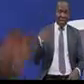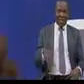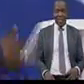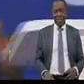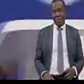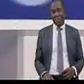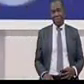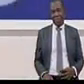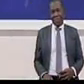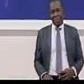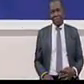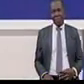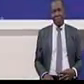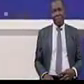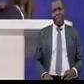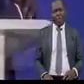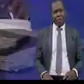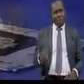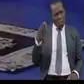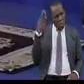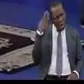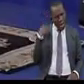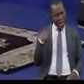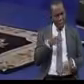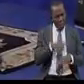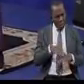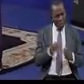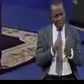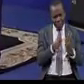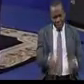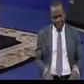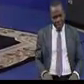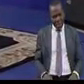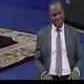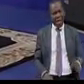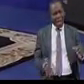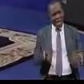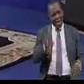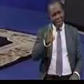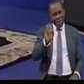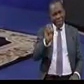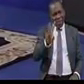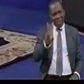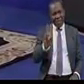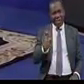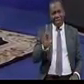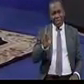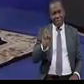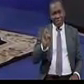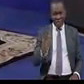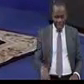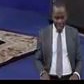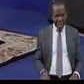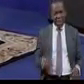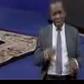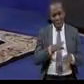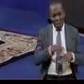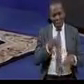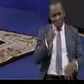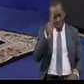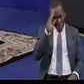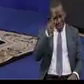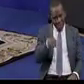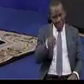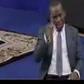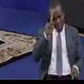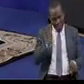know, did he still use all this title? And he still say, you know, brother, they still say, sister, look at him,